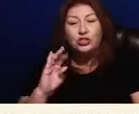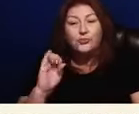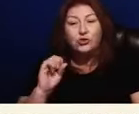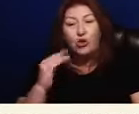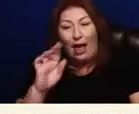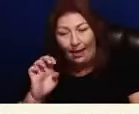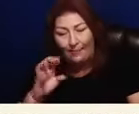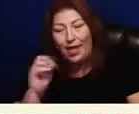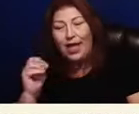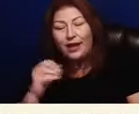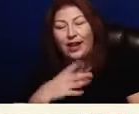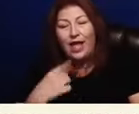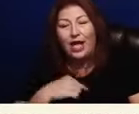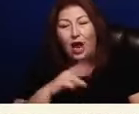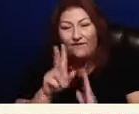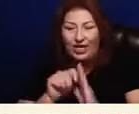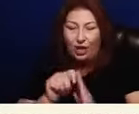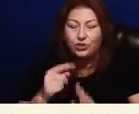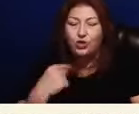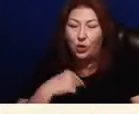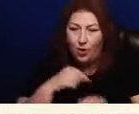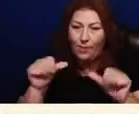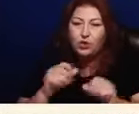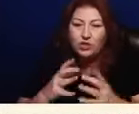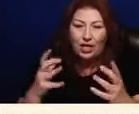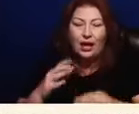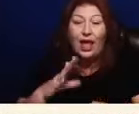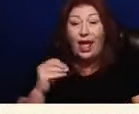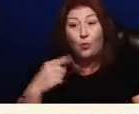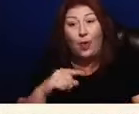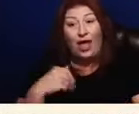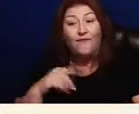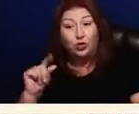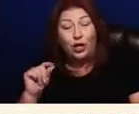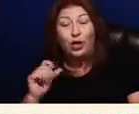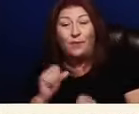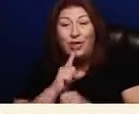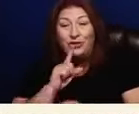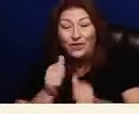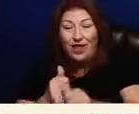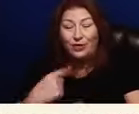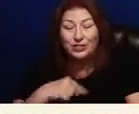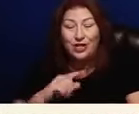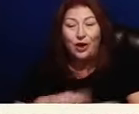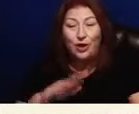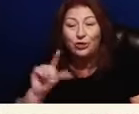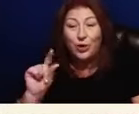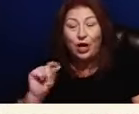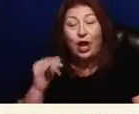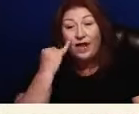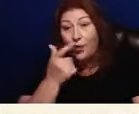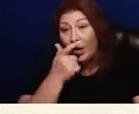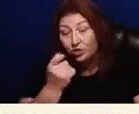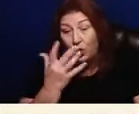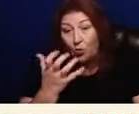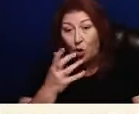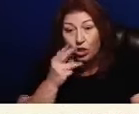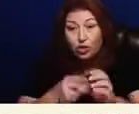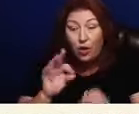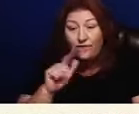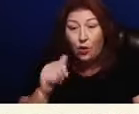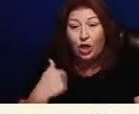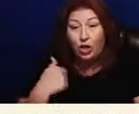videos. We do post vlogs on our YouTube page and we do have a Twitter. So make sure you go follow us on Twitter. And if you're interested in wanting to join the Florida Youth Council,